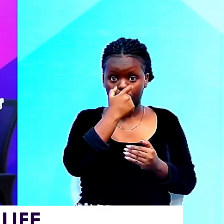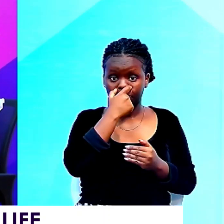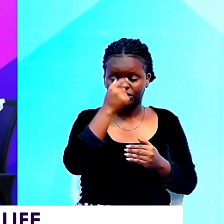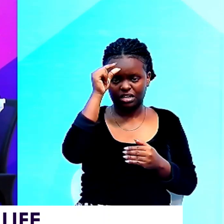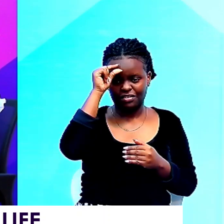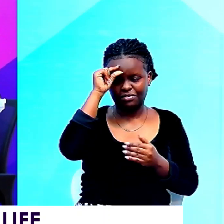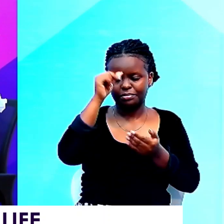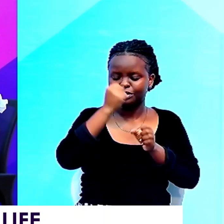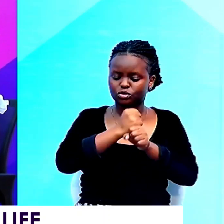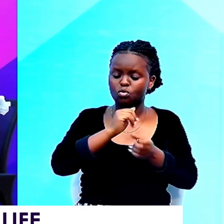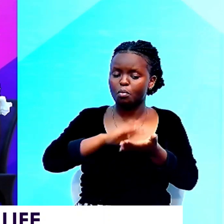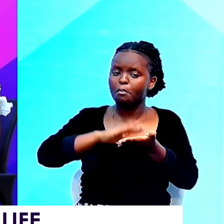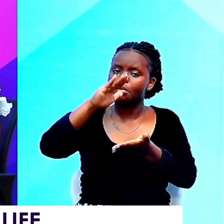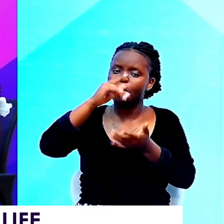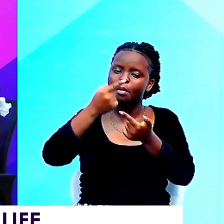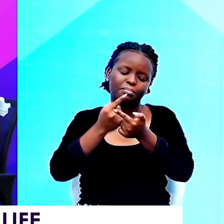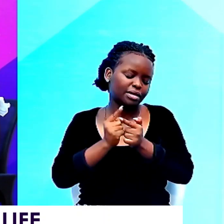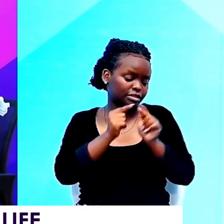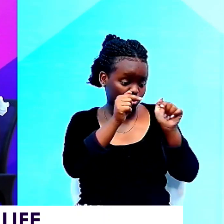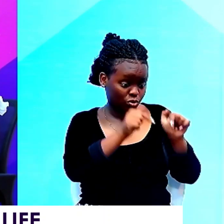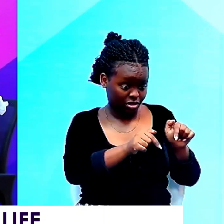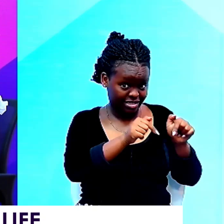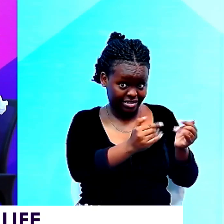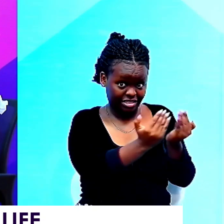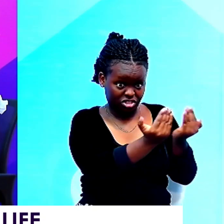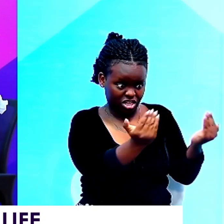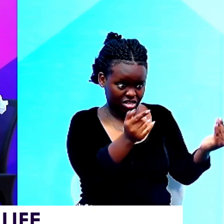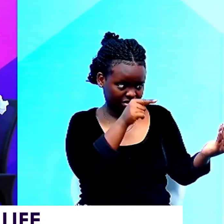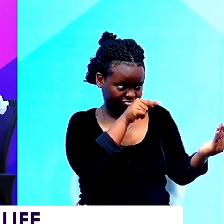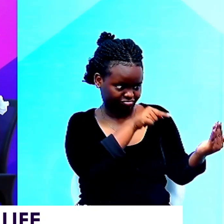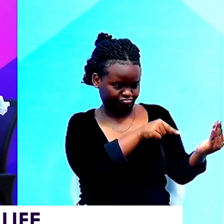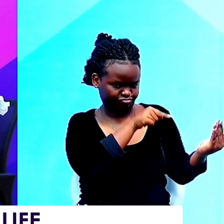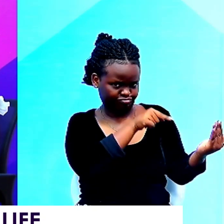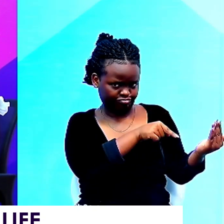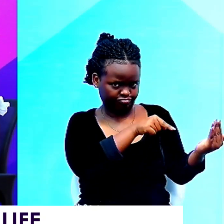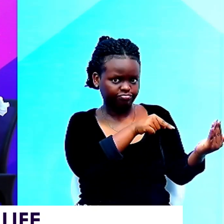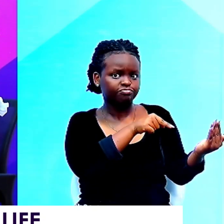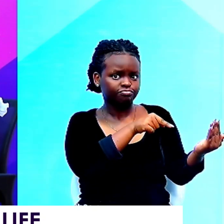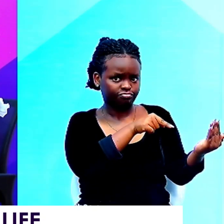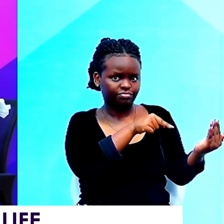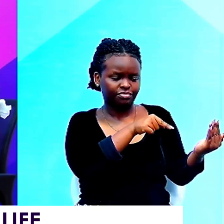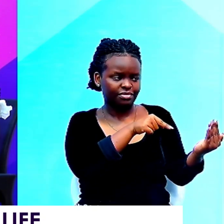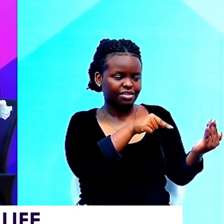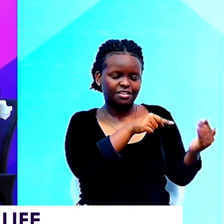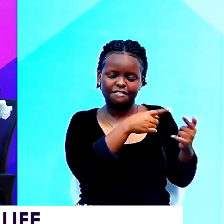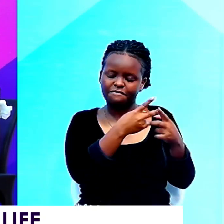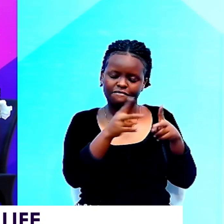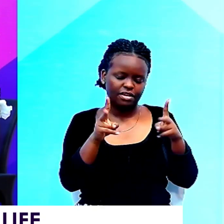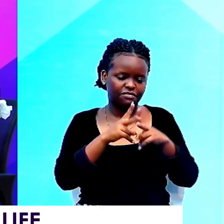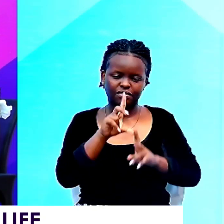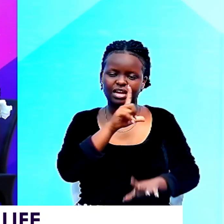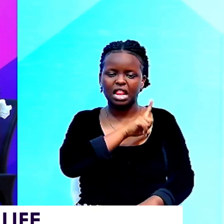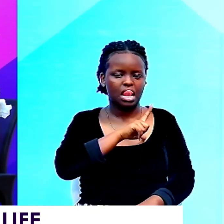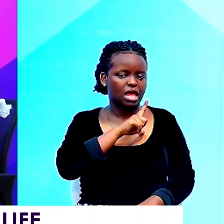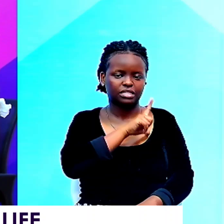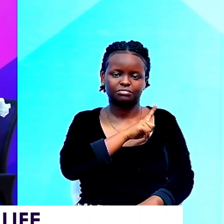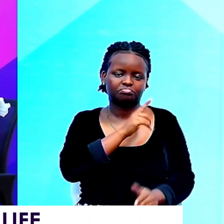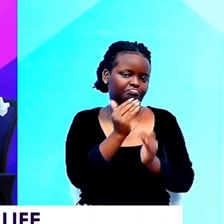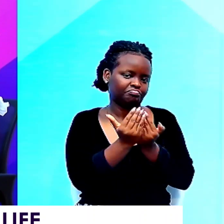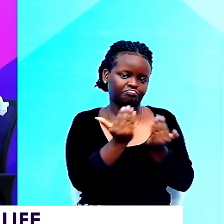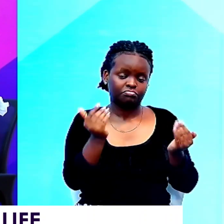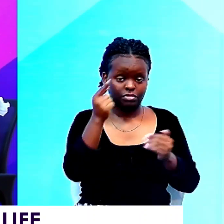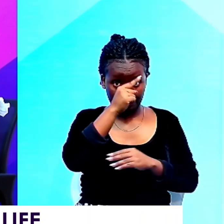more. But today's child is a privileged child. Okay. Because